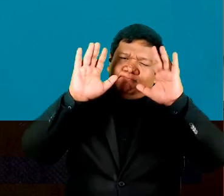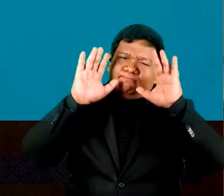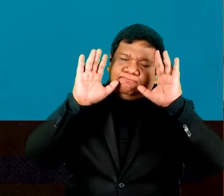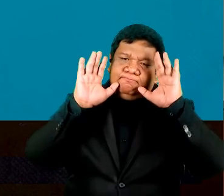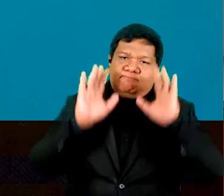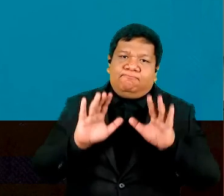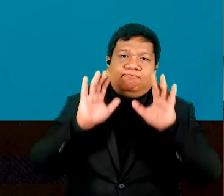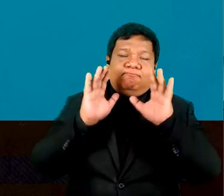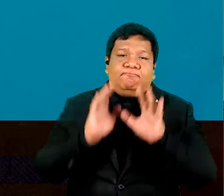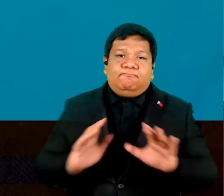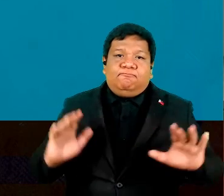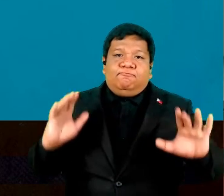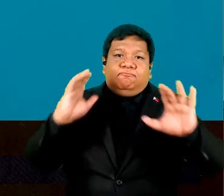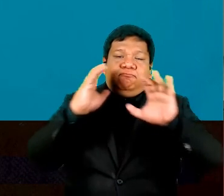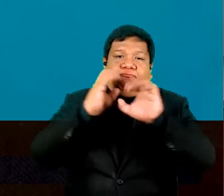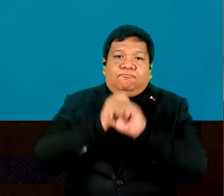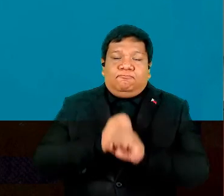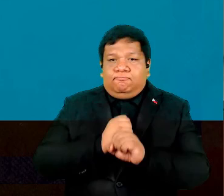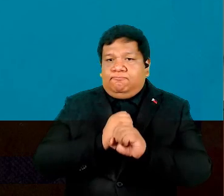great and